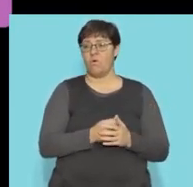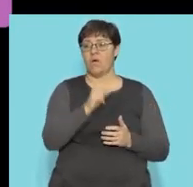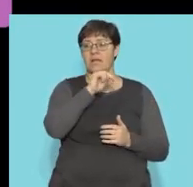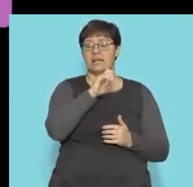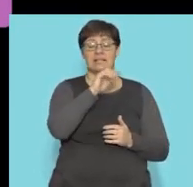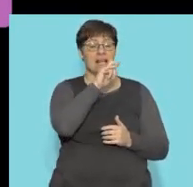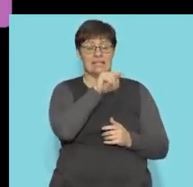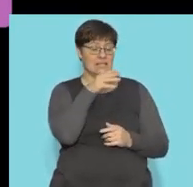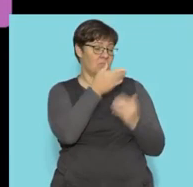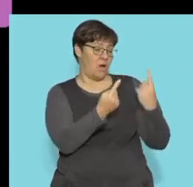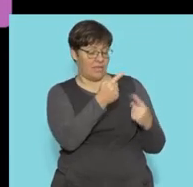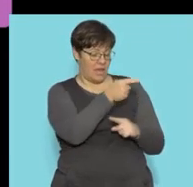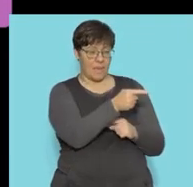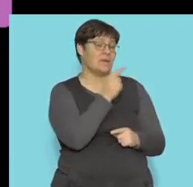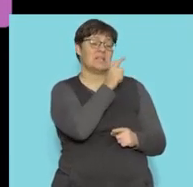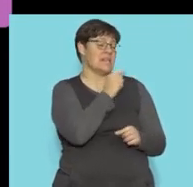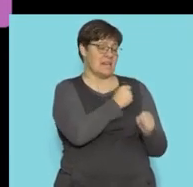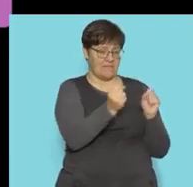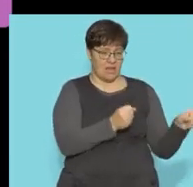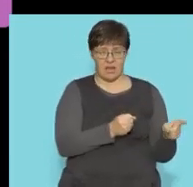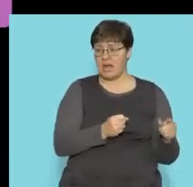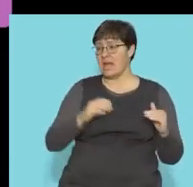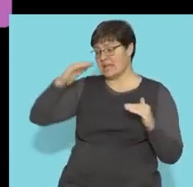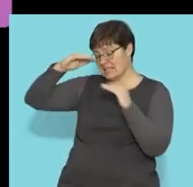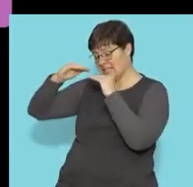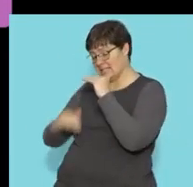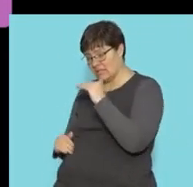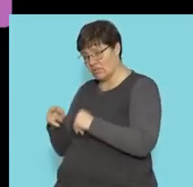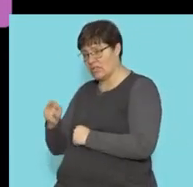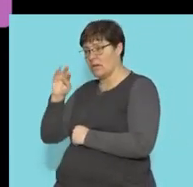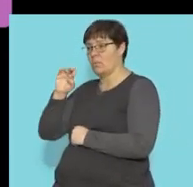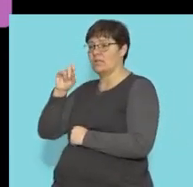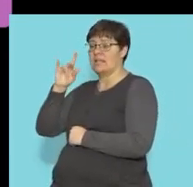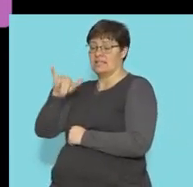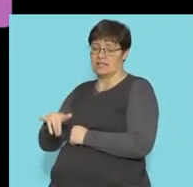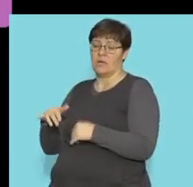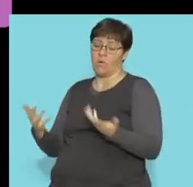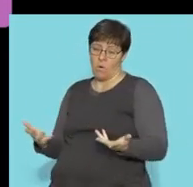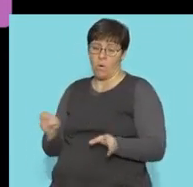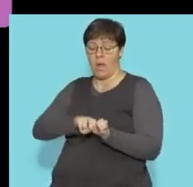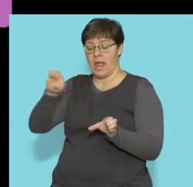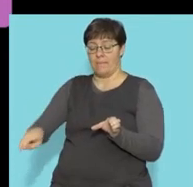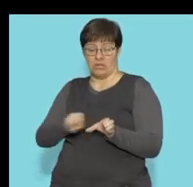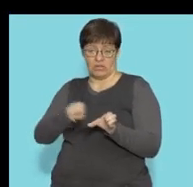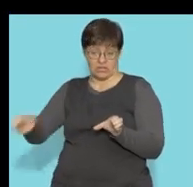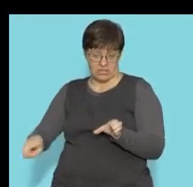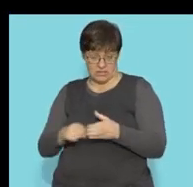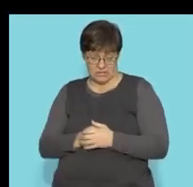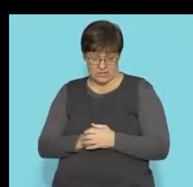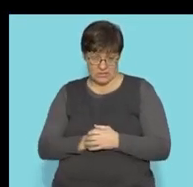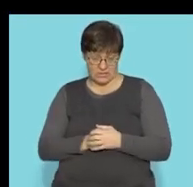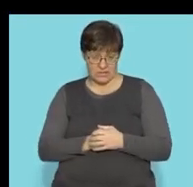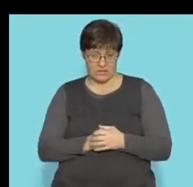mentioned. Decrease in population size, mortality, or immigration. So in